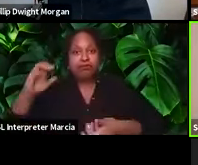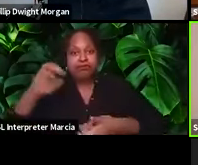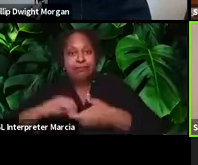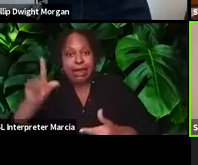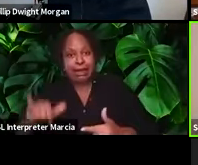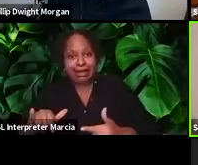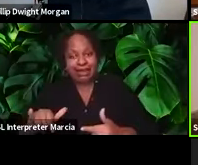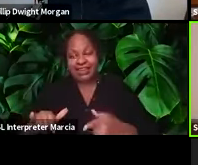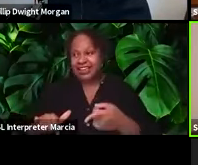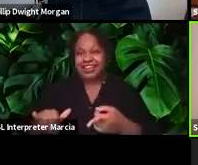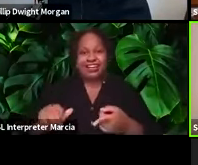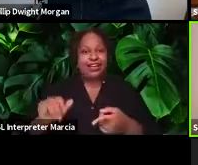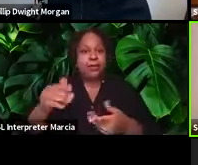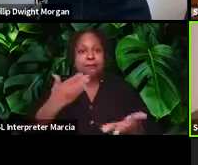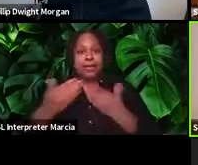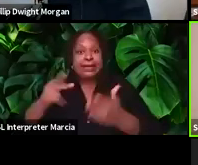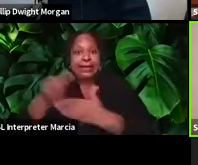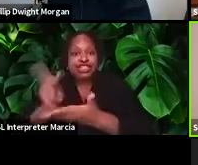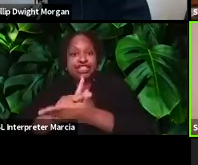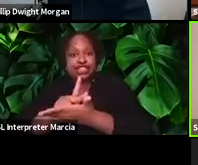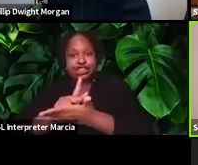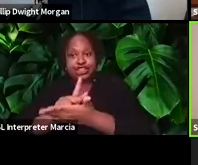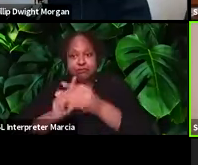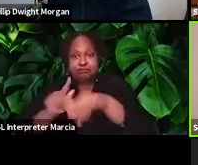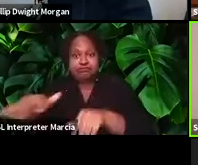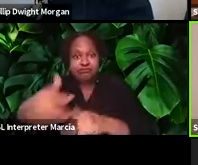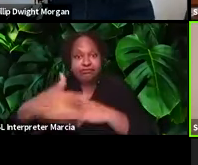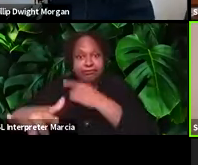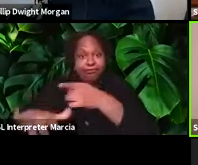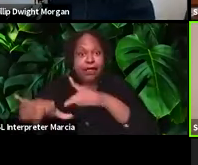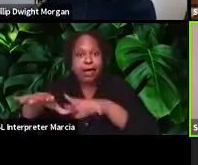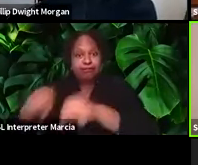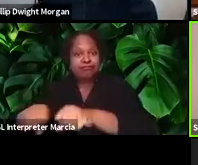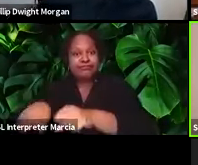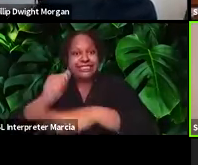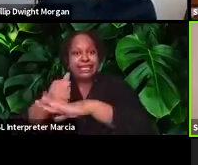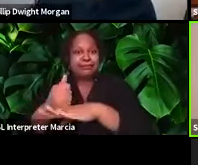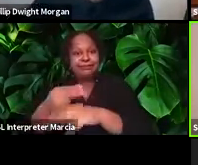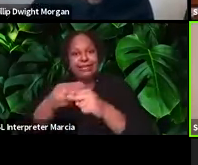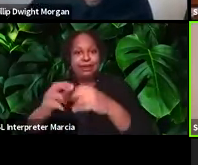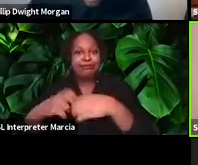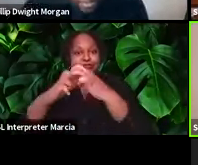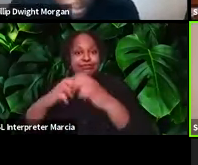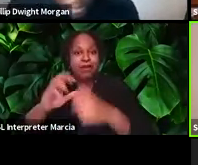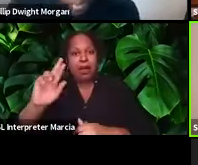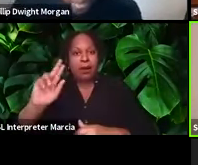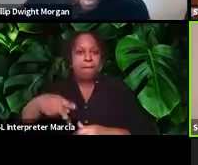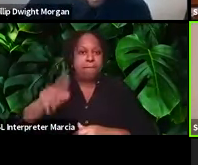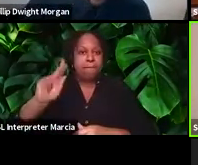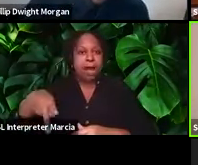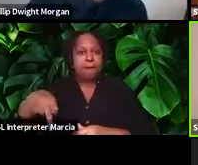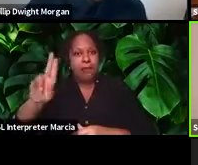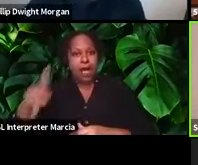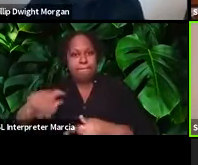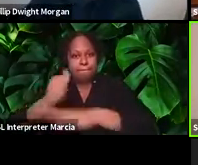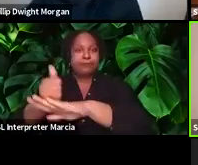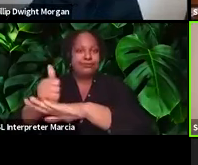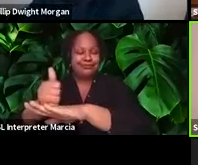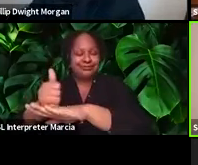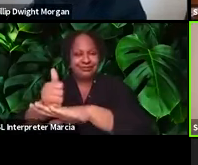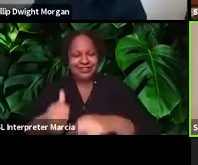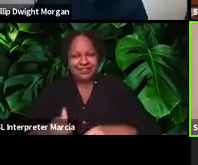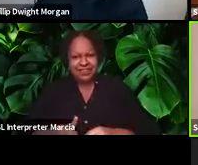of, that we can communally work together, and really understanding that it's